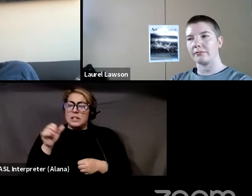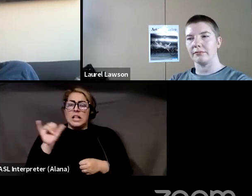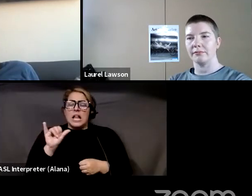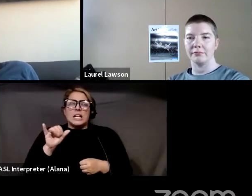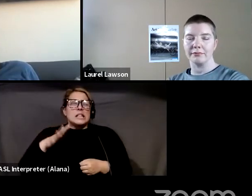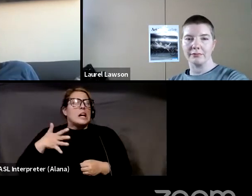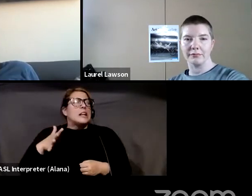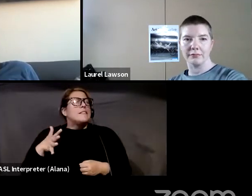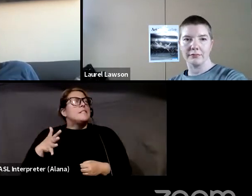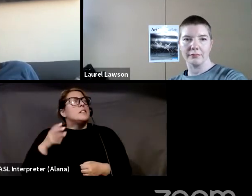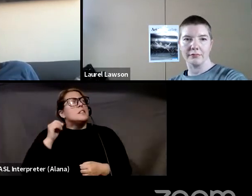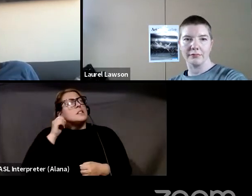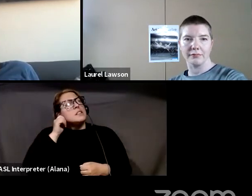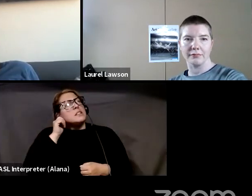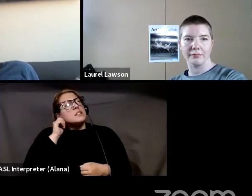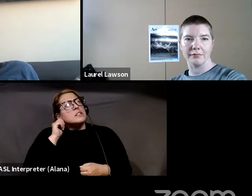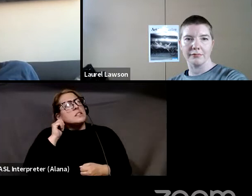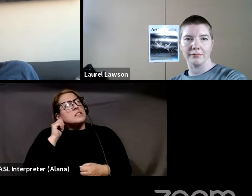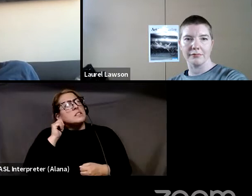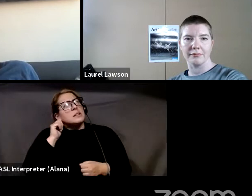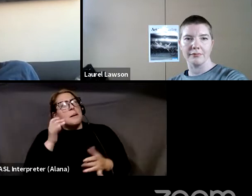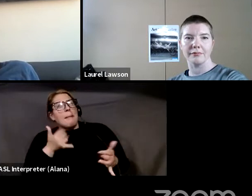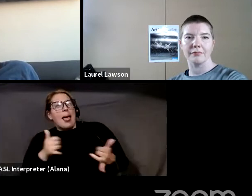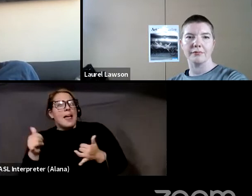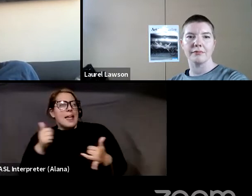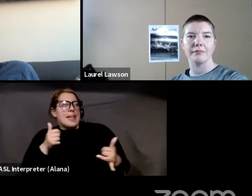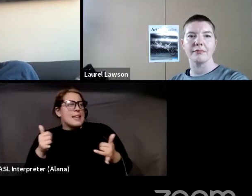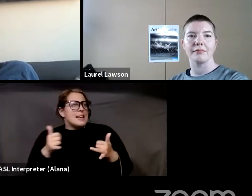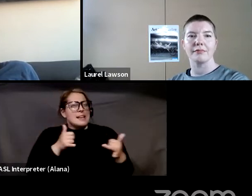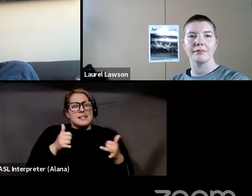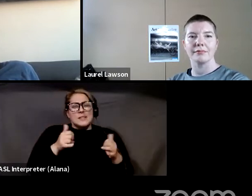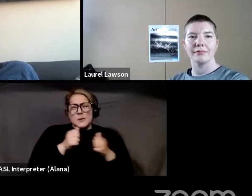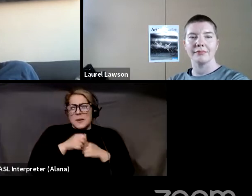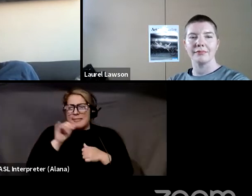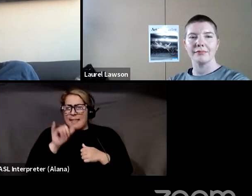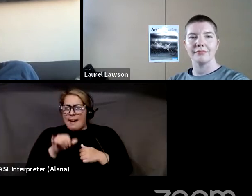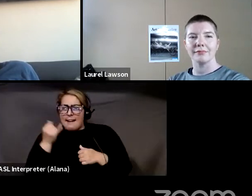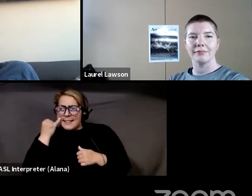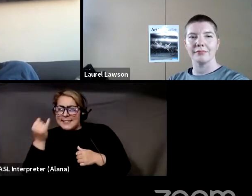of like flirts with that a little bit, like